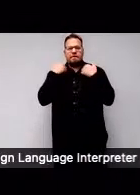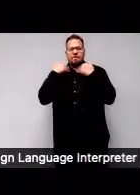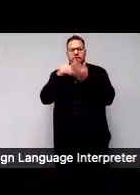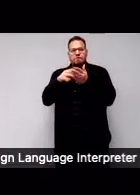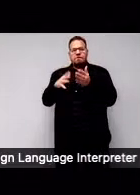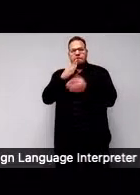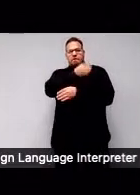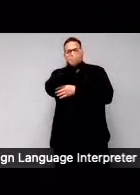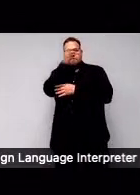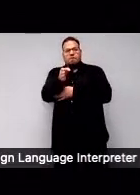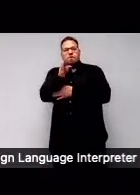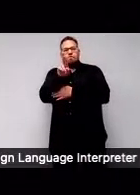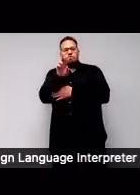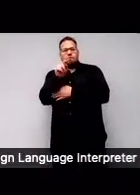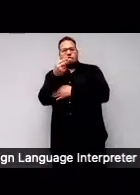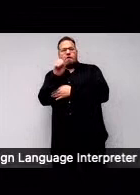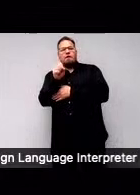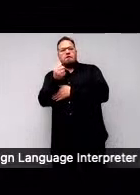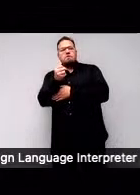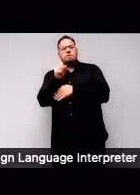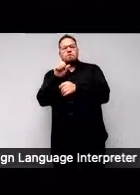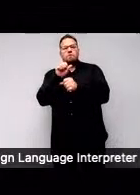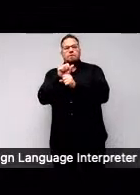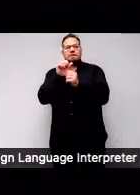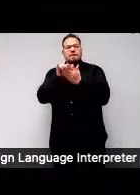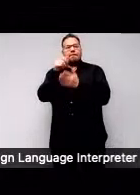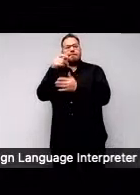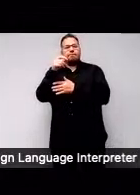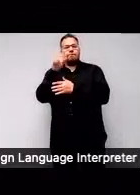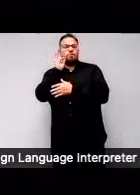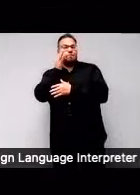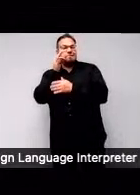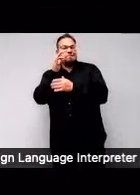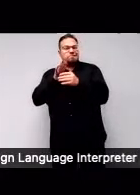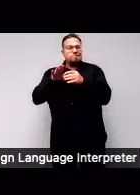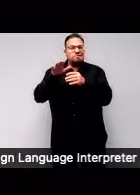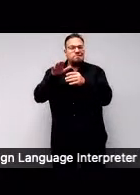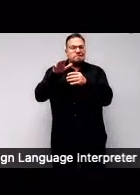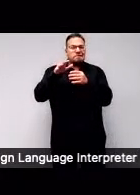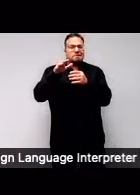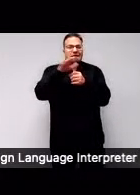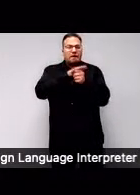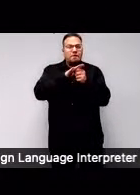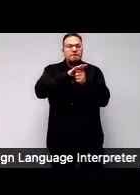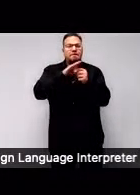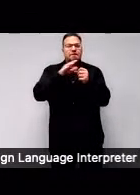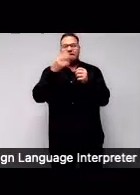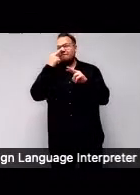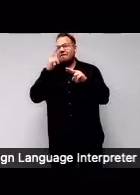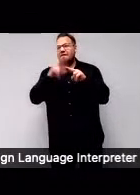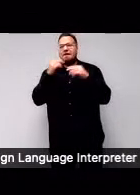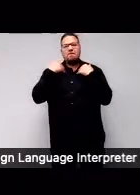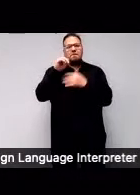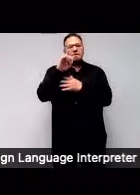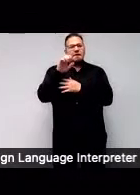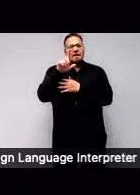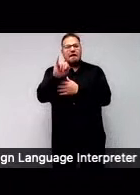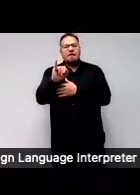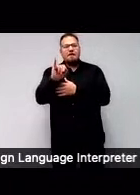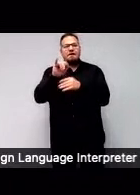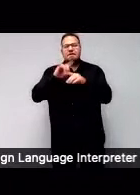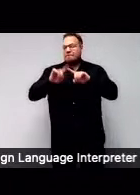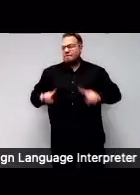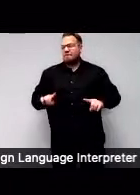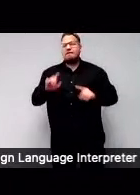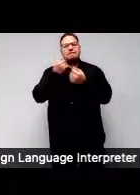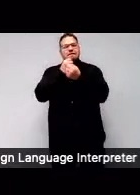Roth's working in the produce section. It's always fun to have them in the deli and all the different, Safeway, Ross. We have a number of